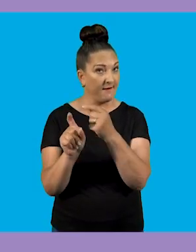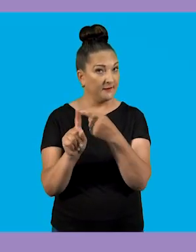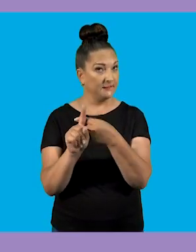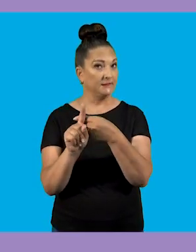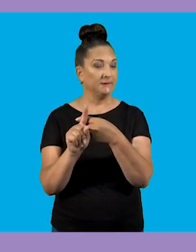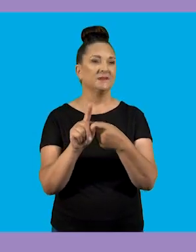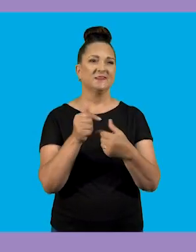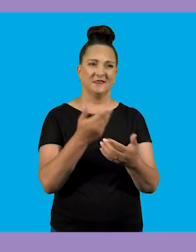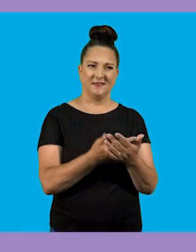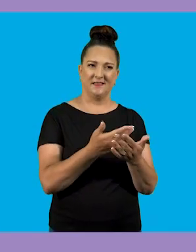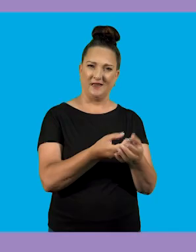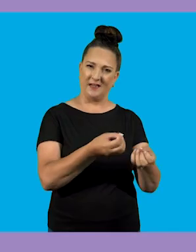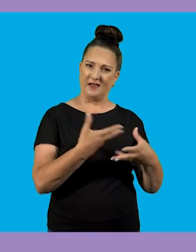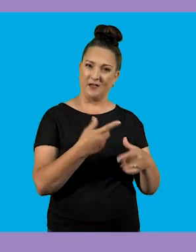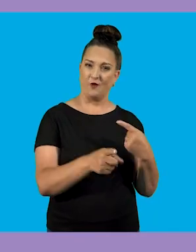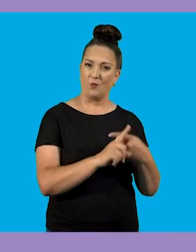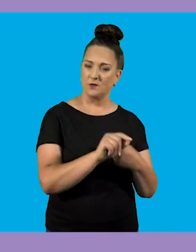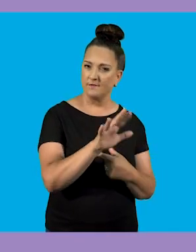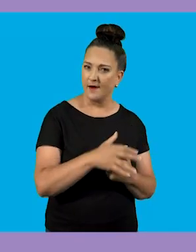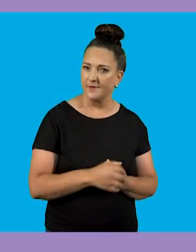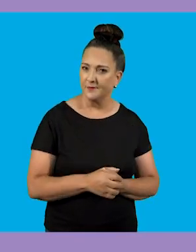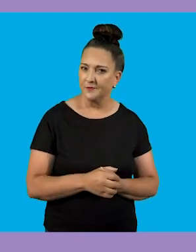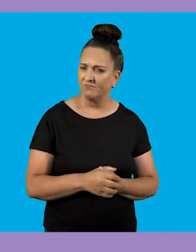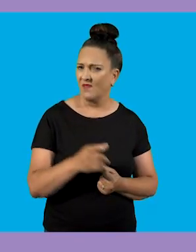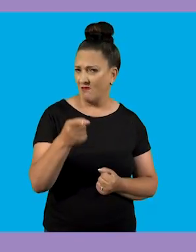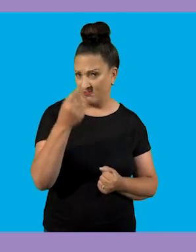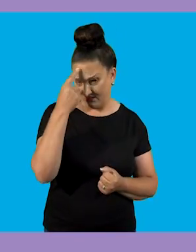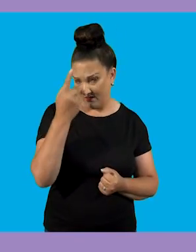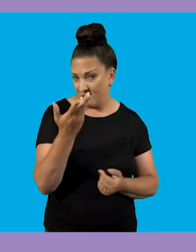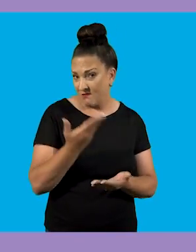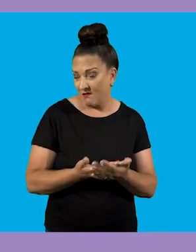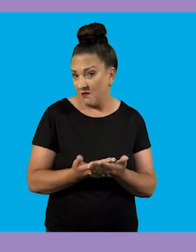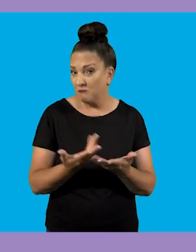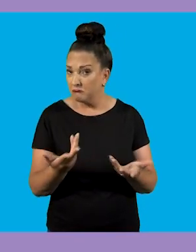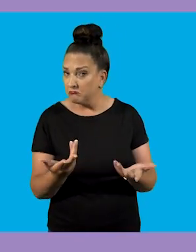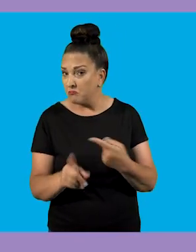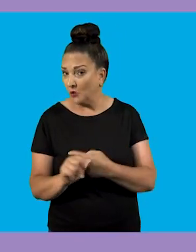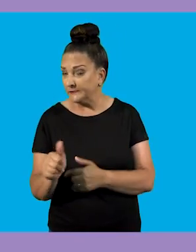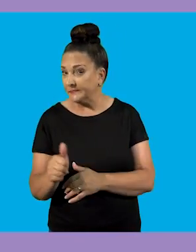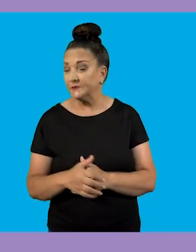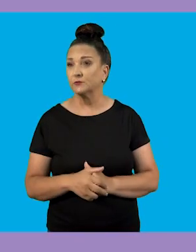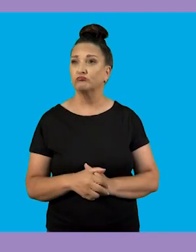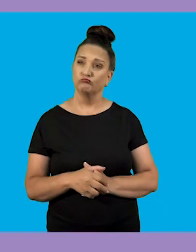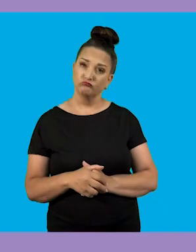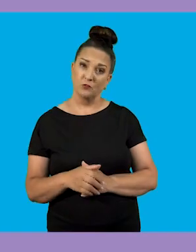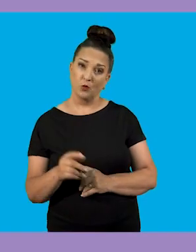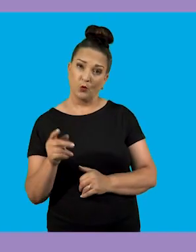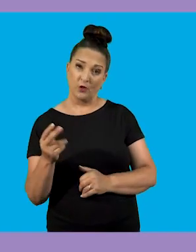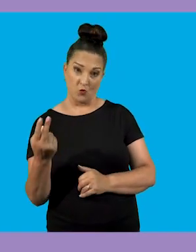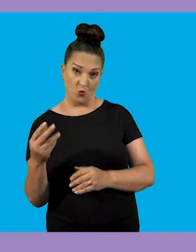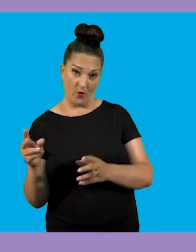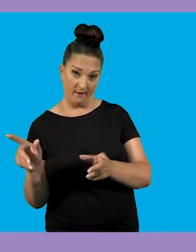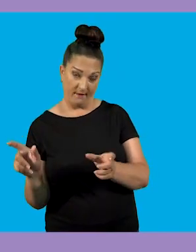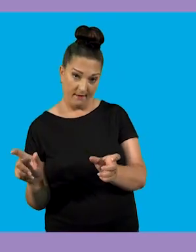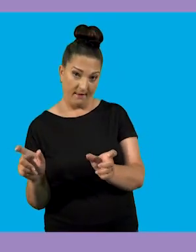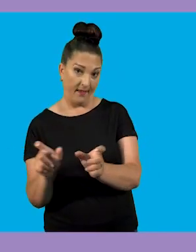term, which is a positive 5. So can you think of any factors of a positive 6 that when we add them are